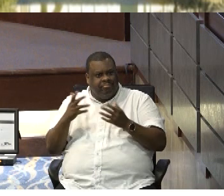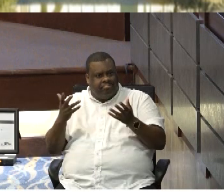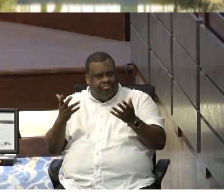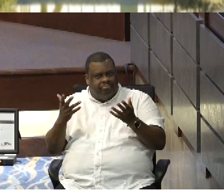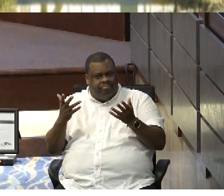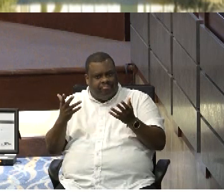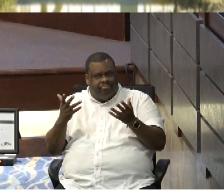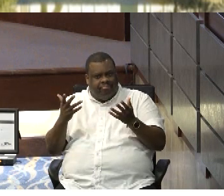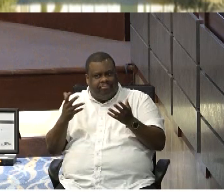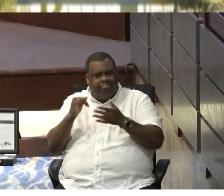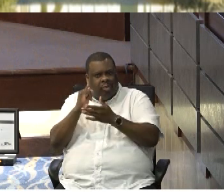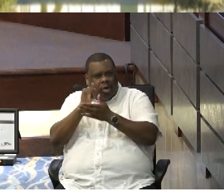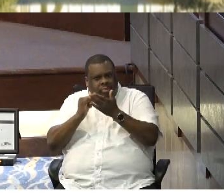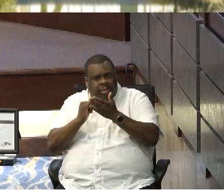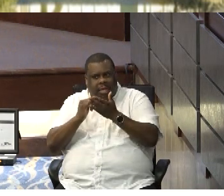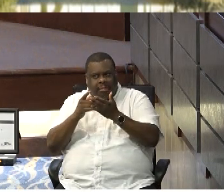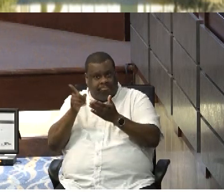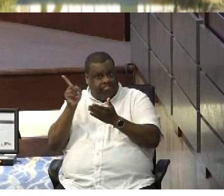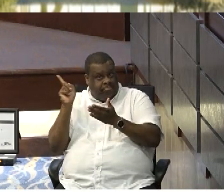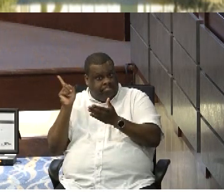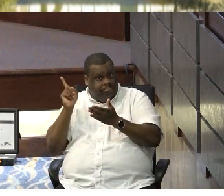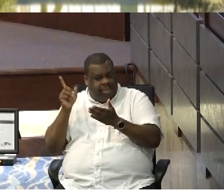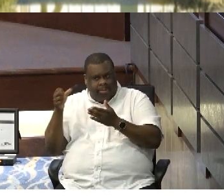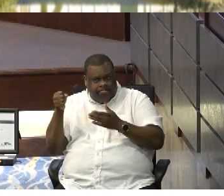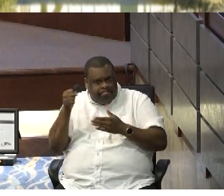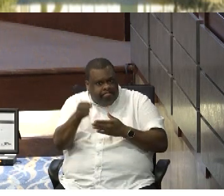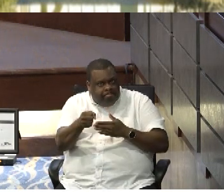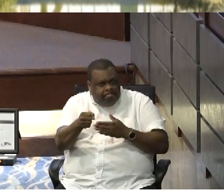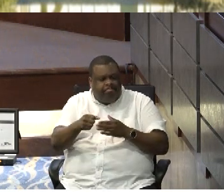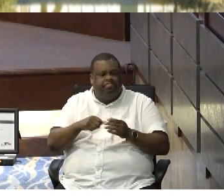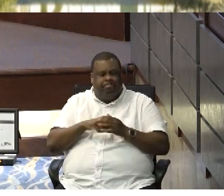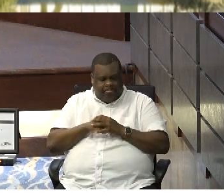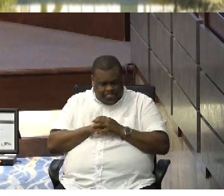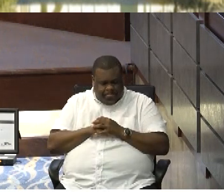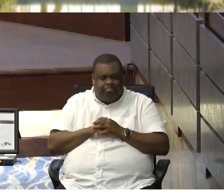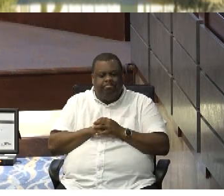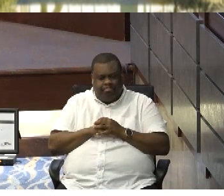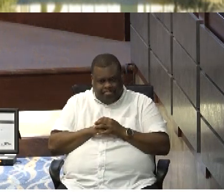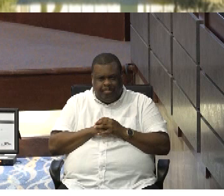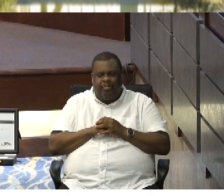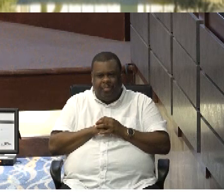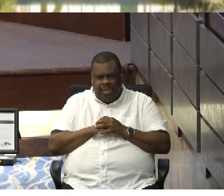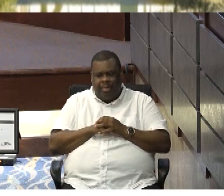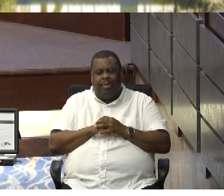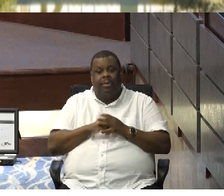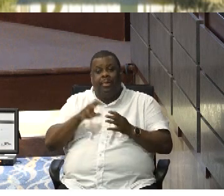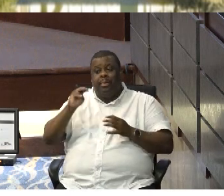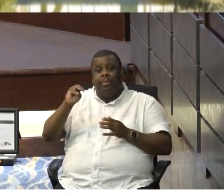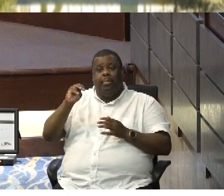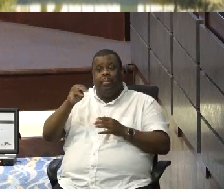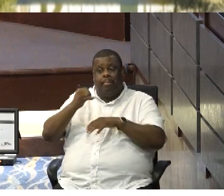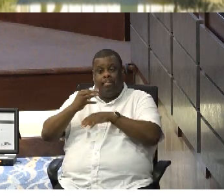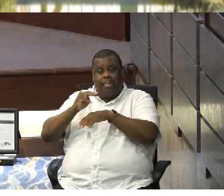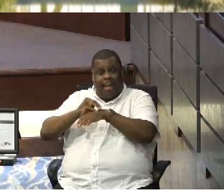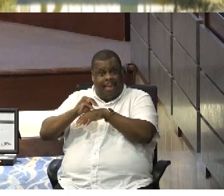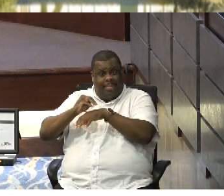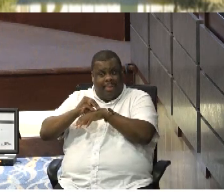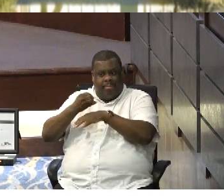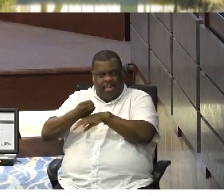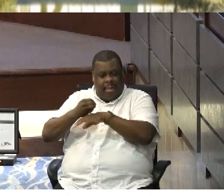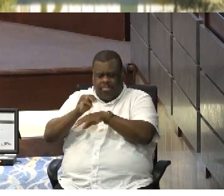Texas architectural accomplishments. The Fina Arts Center in Miami, the